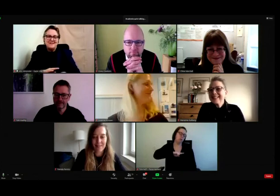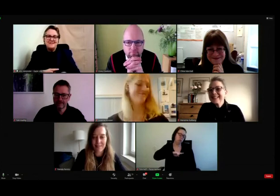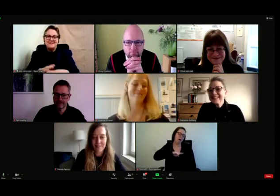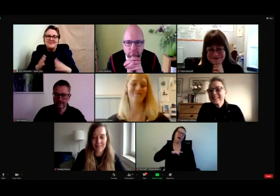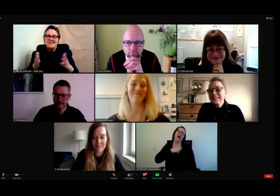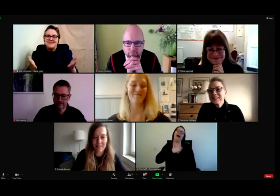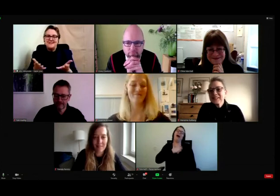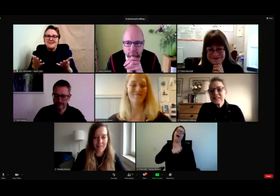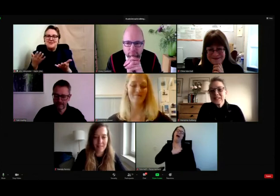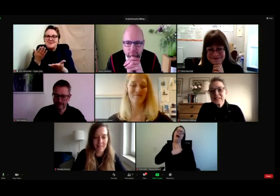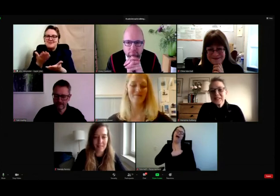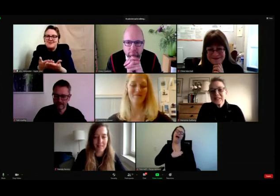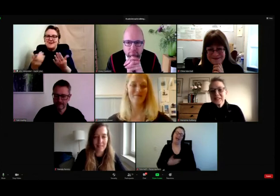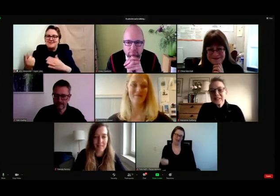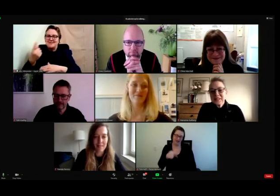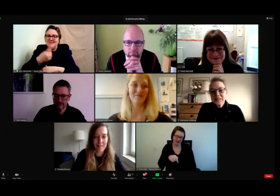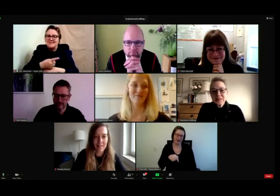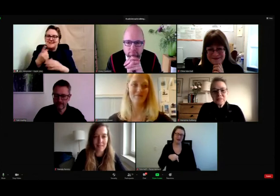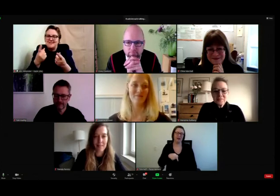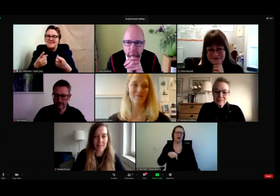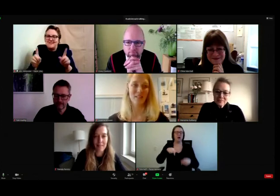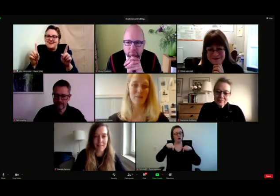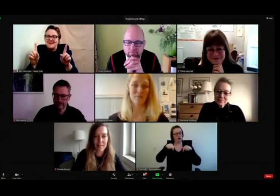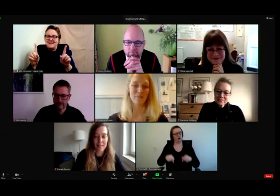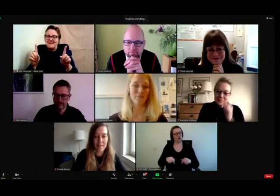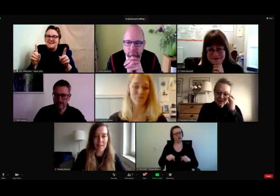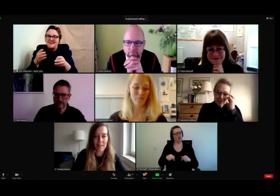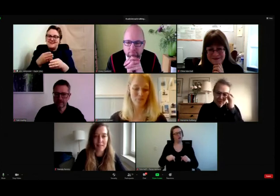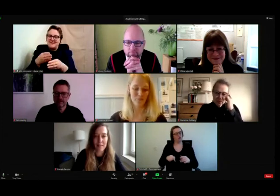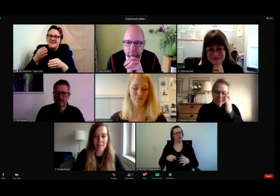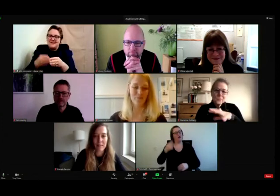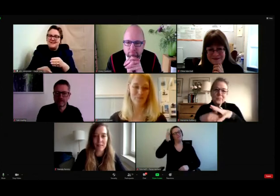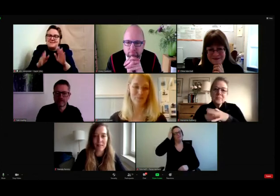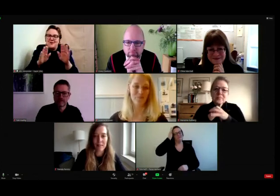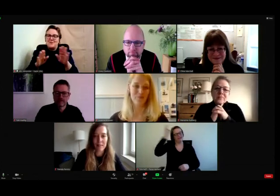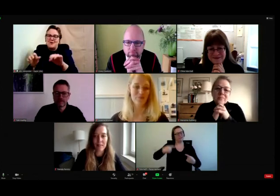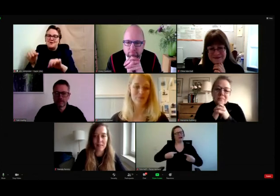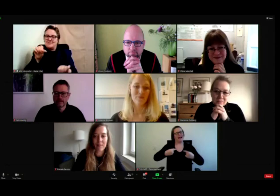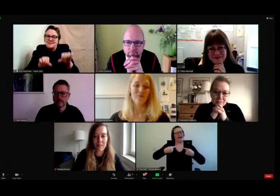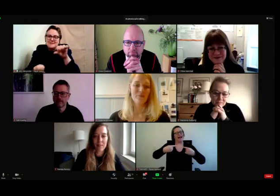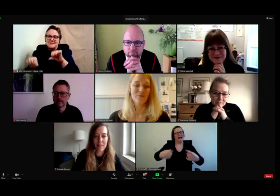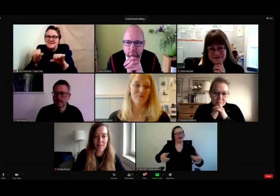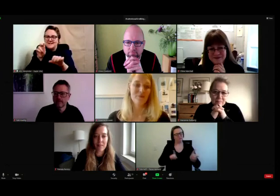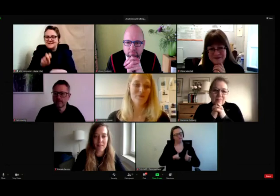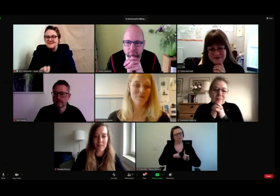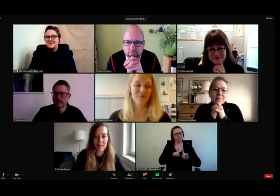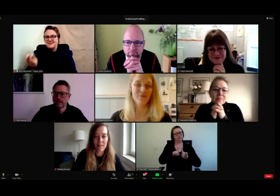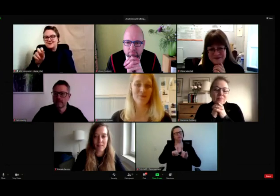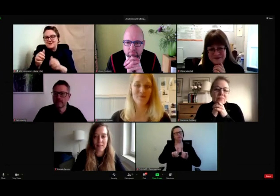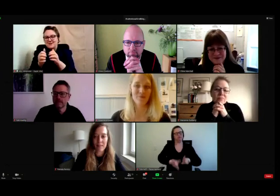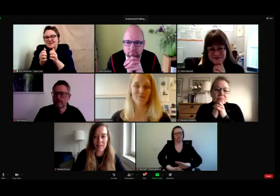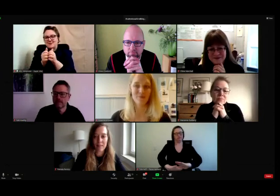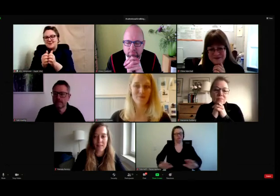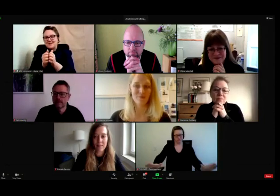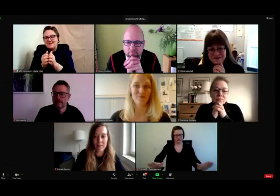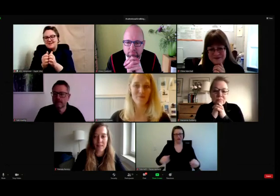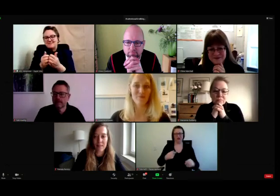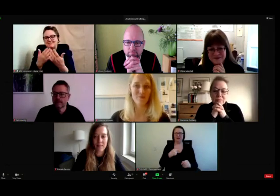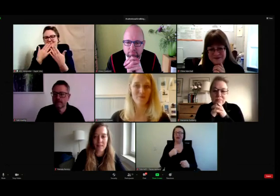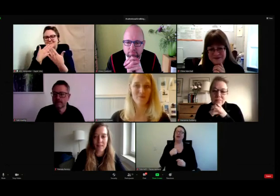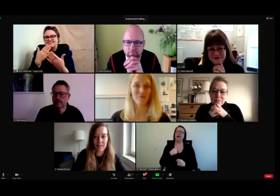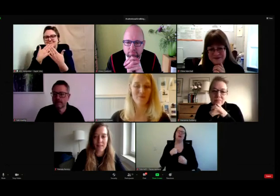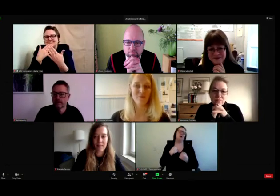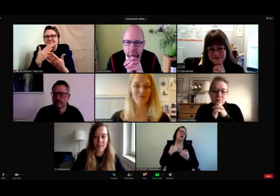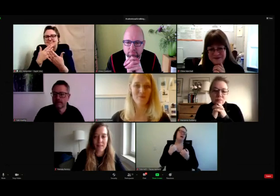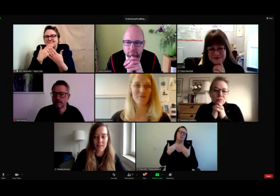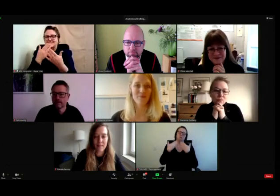finally. We came to the end of our wonderful scientific journey together. I'm so grateful to you that you spent so